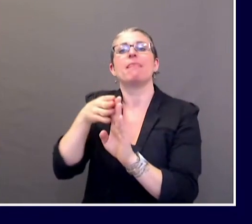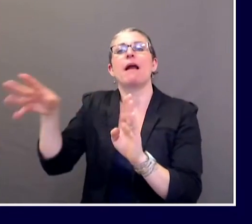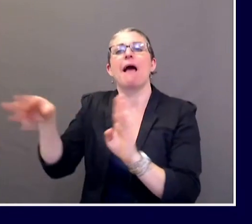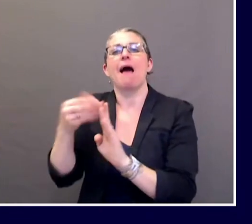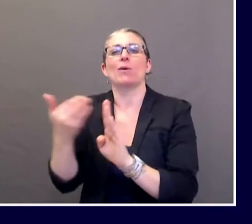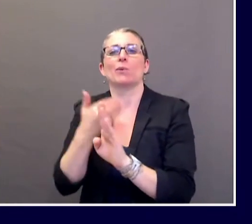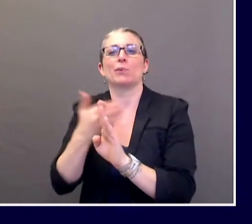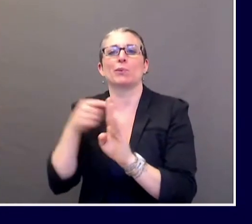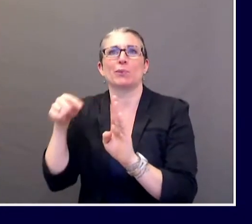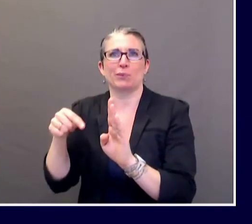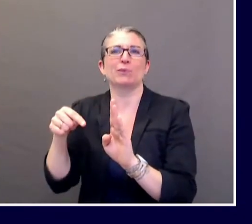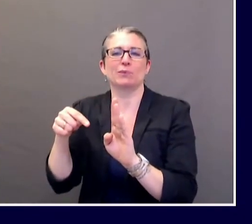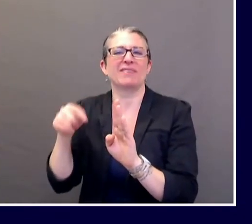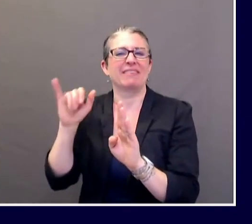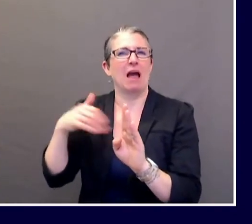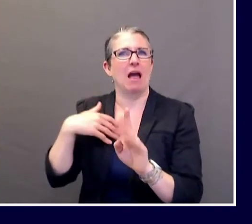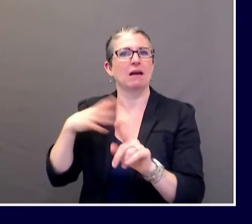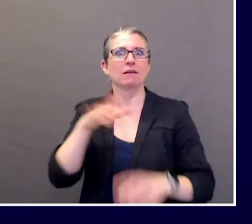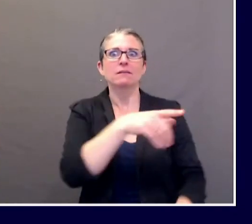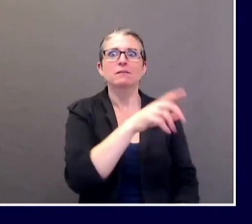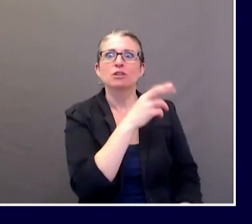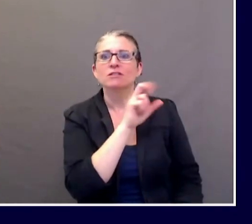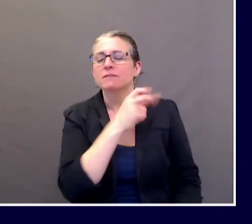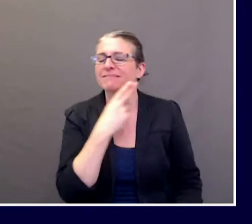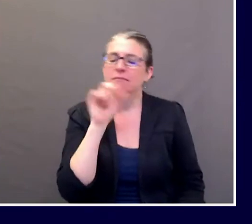Thanks, Chris. Over to Patrick Whittle next.